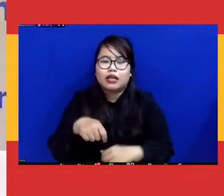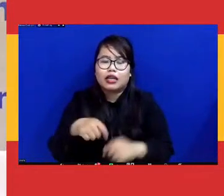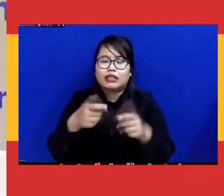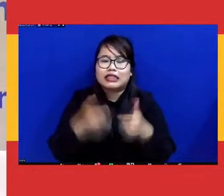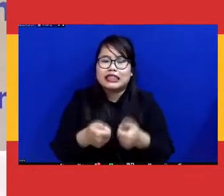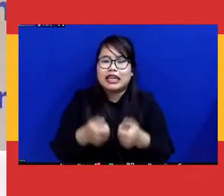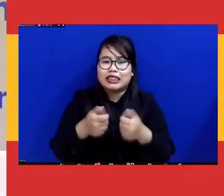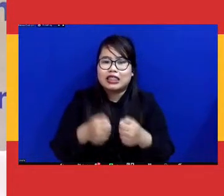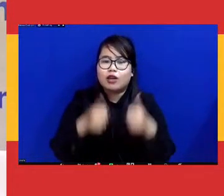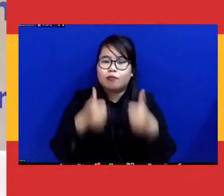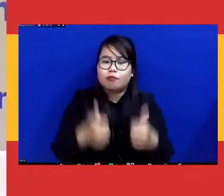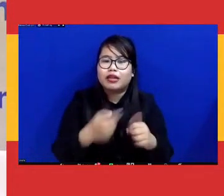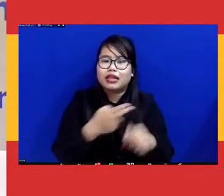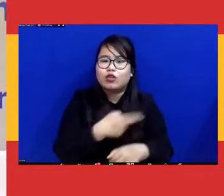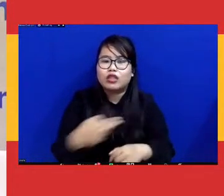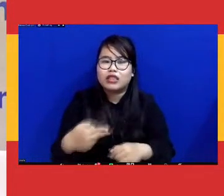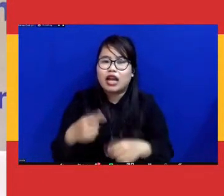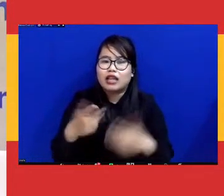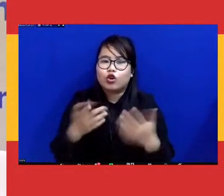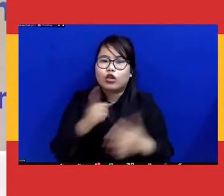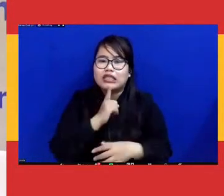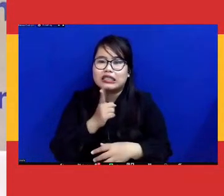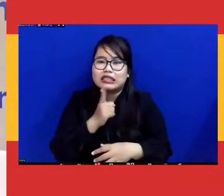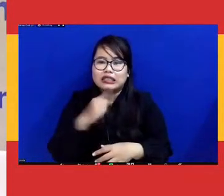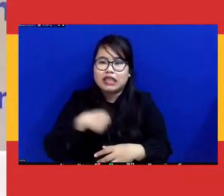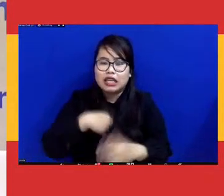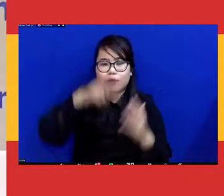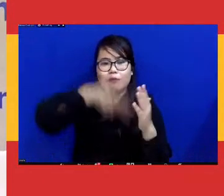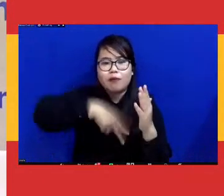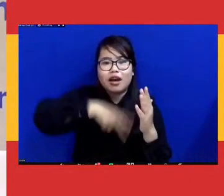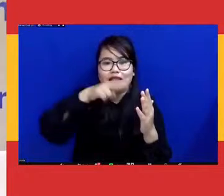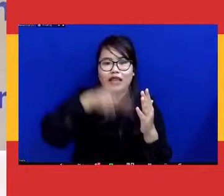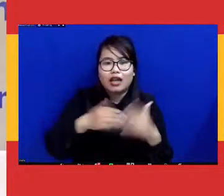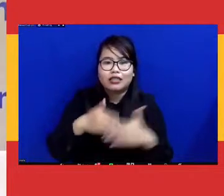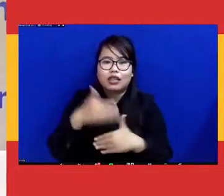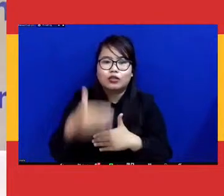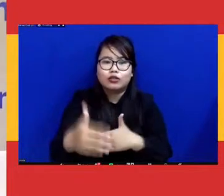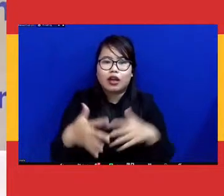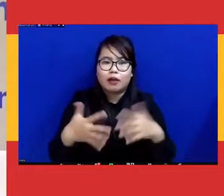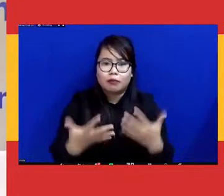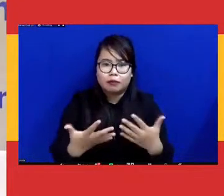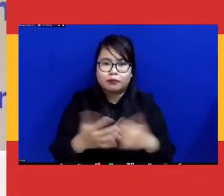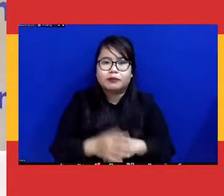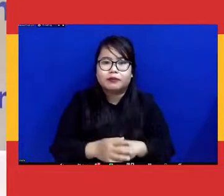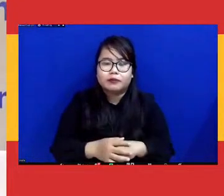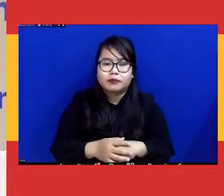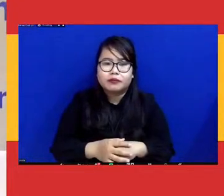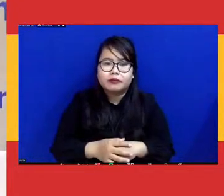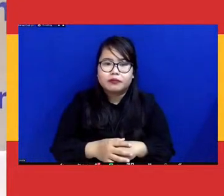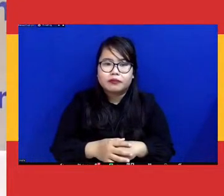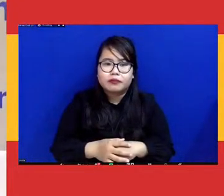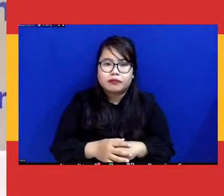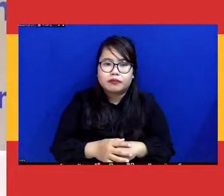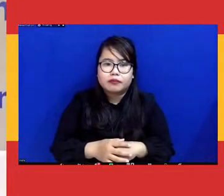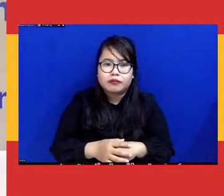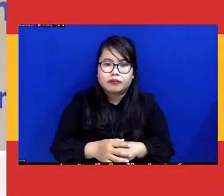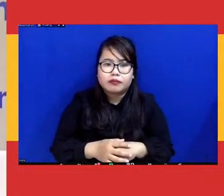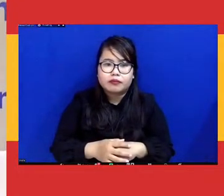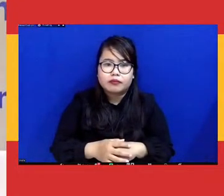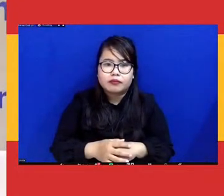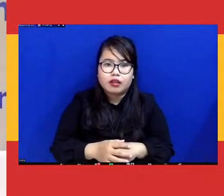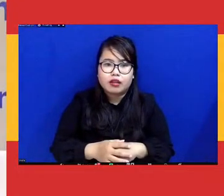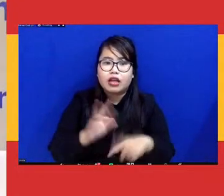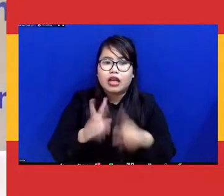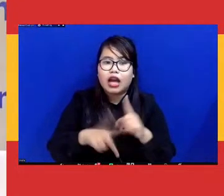a question outload for the presenter to answer as time permits. You may also raise your hand and turn on